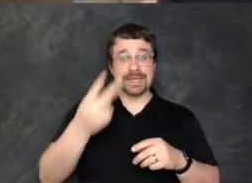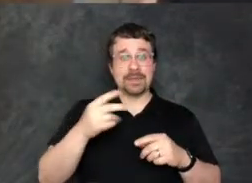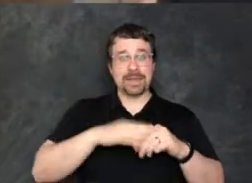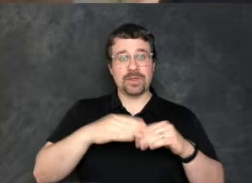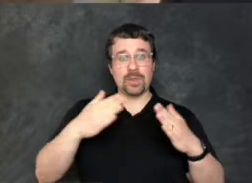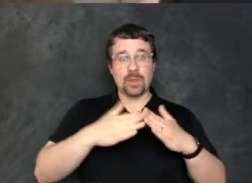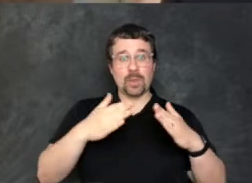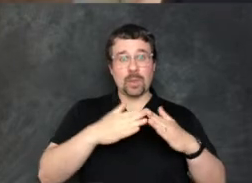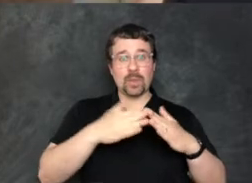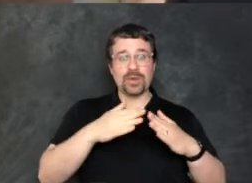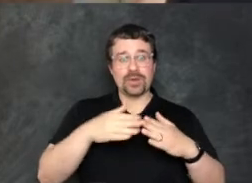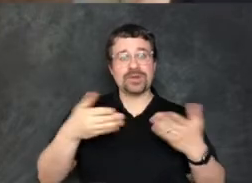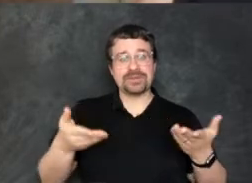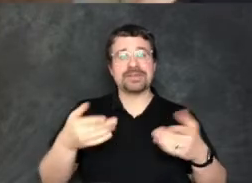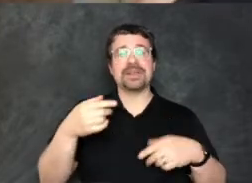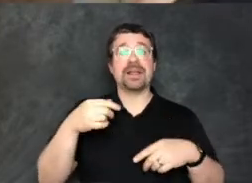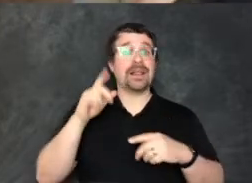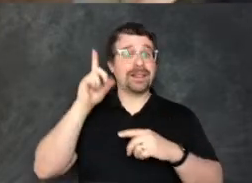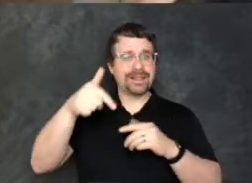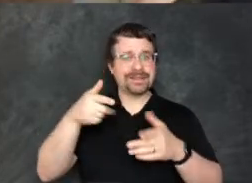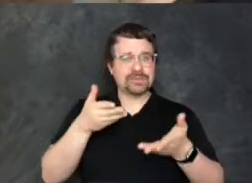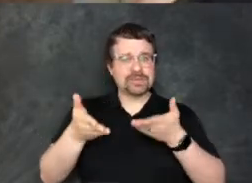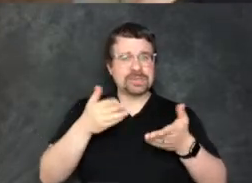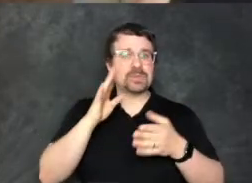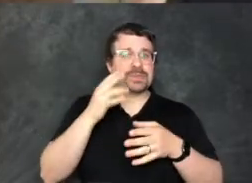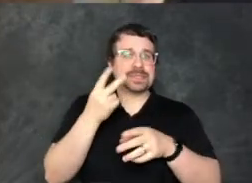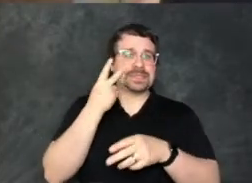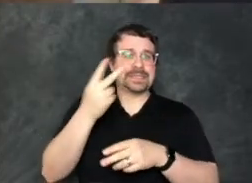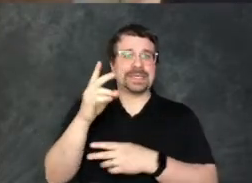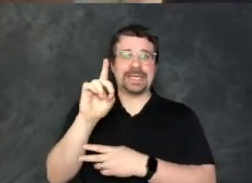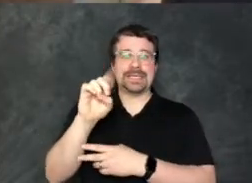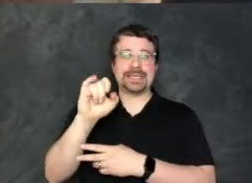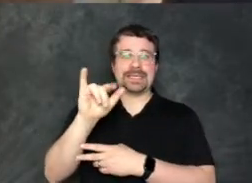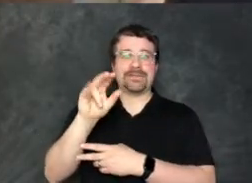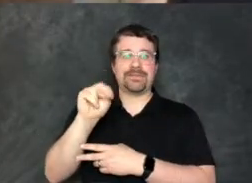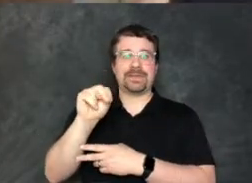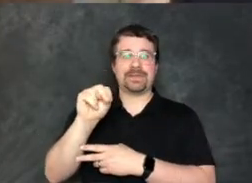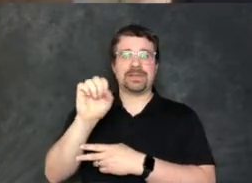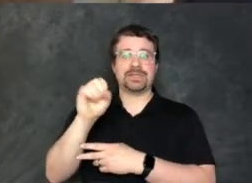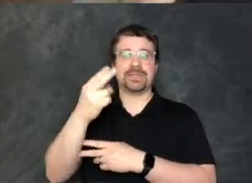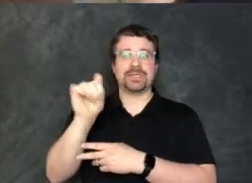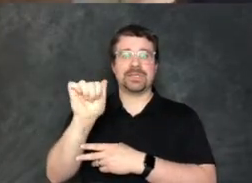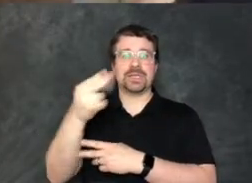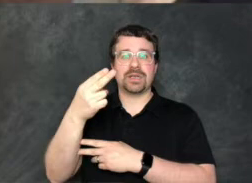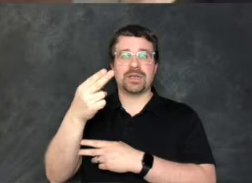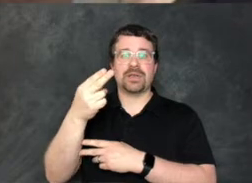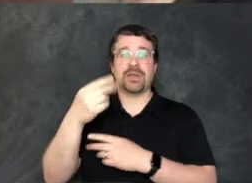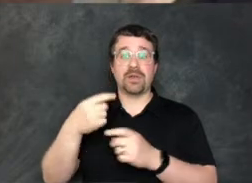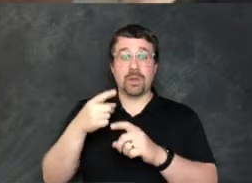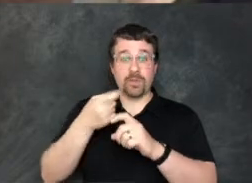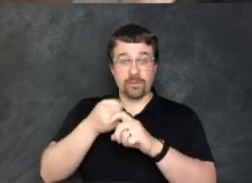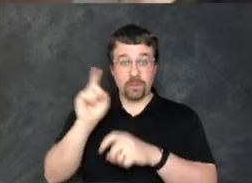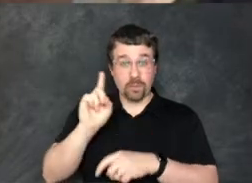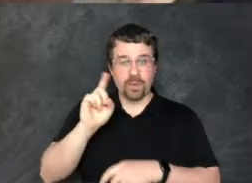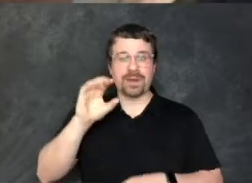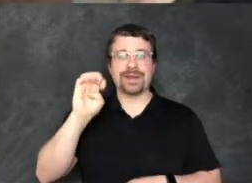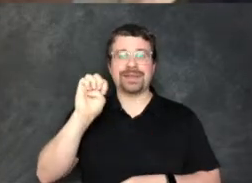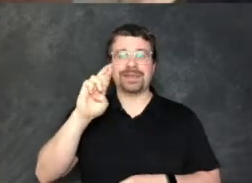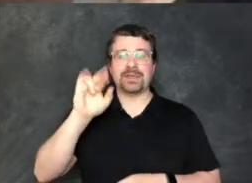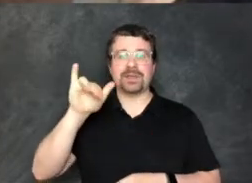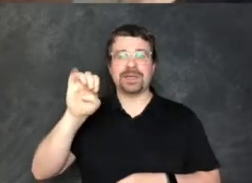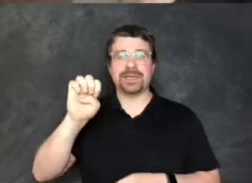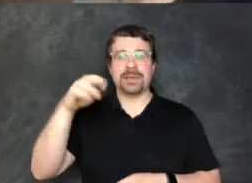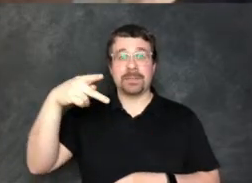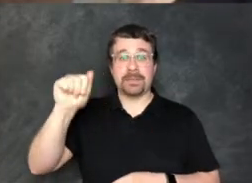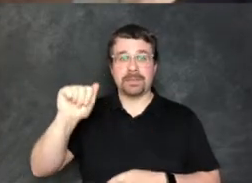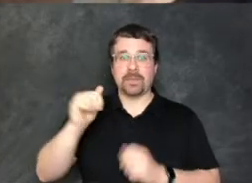deaf interpretation, and you can see him in the corner. And later on in the service, you'll get to see Devin Shaw coming to us from Erie,